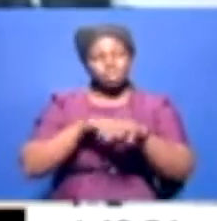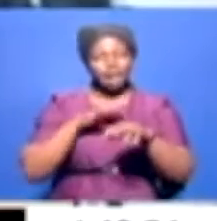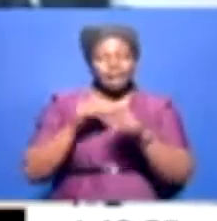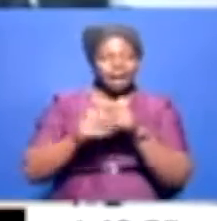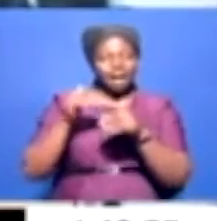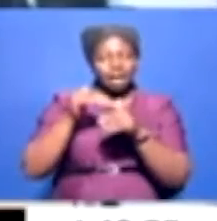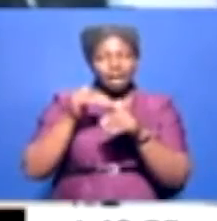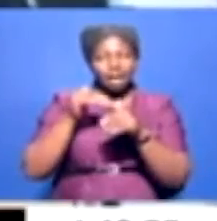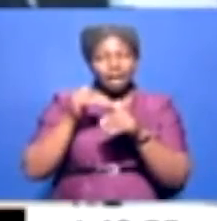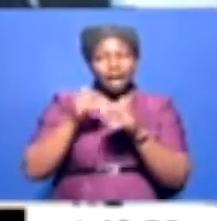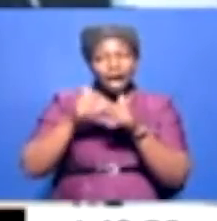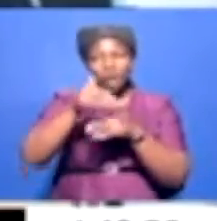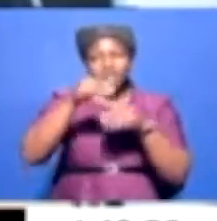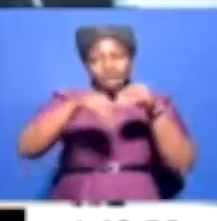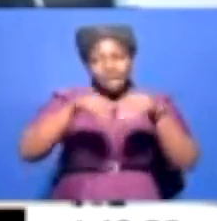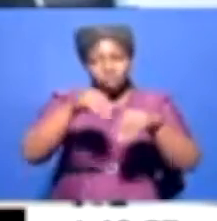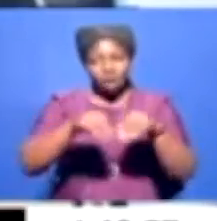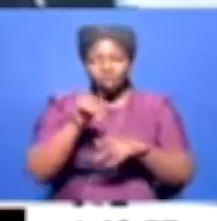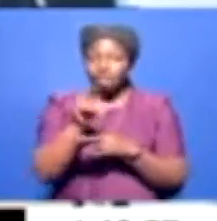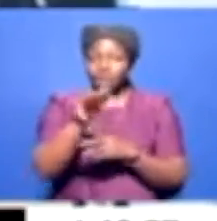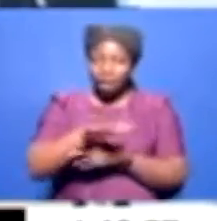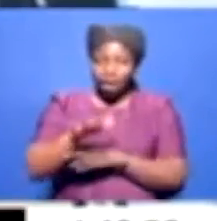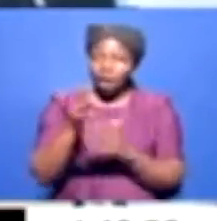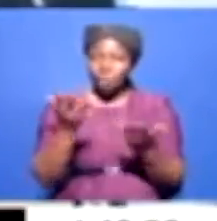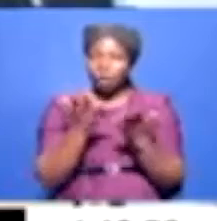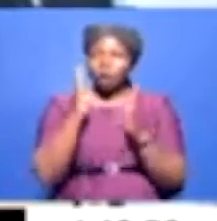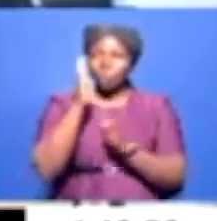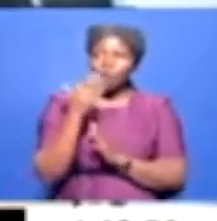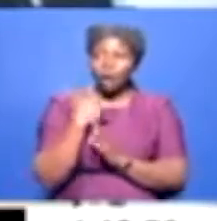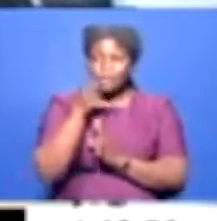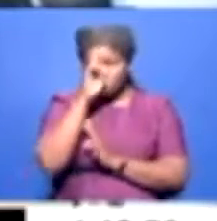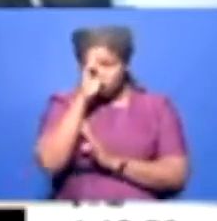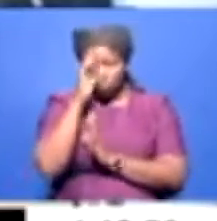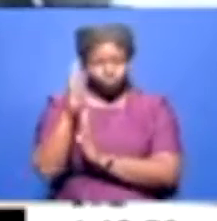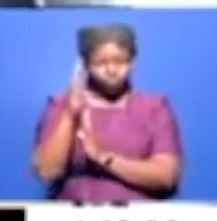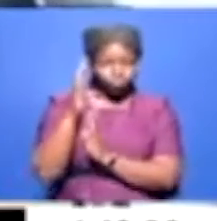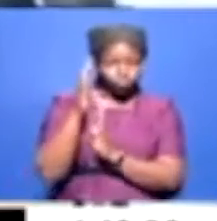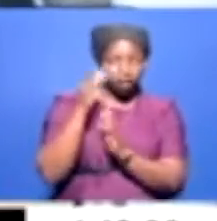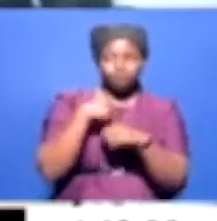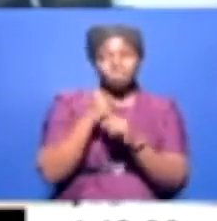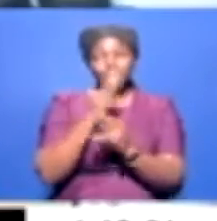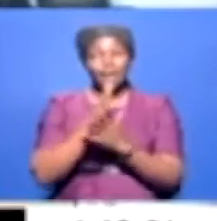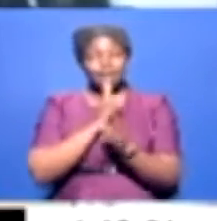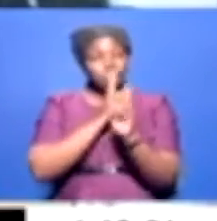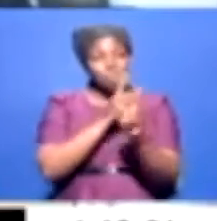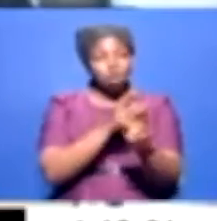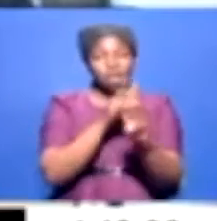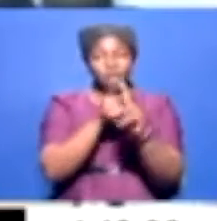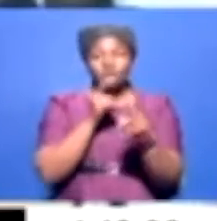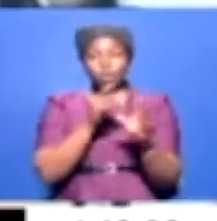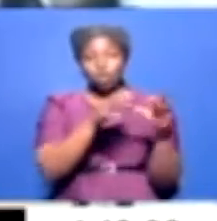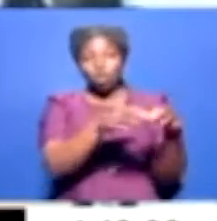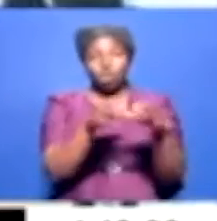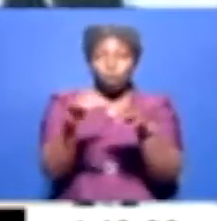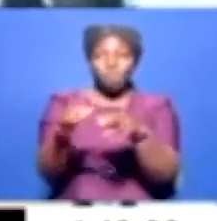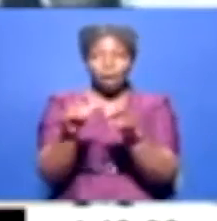where we are going to have officers manning this desk to ensure that reporting emanating from the community are